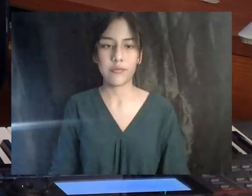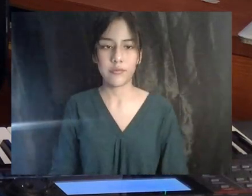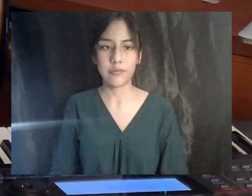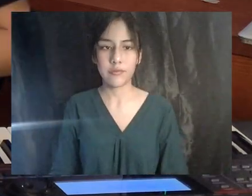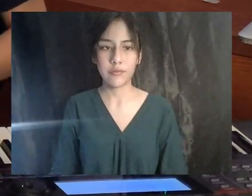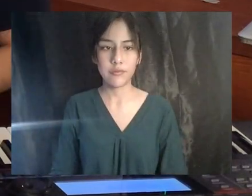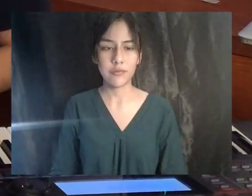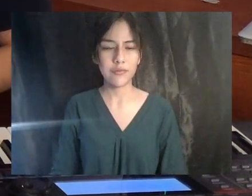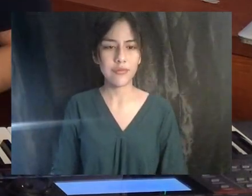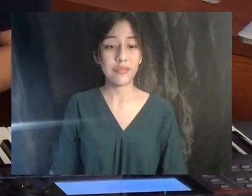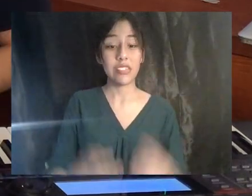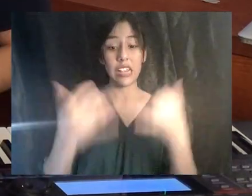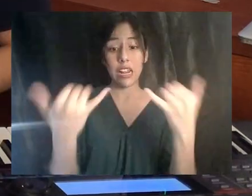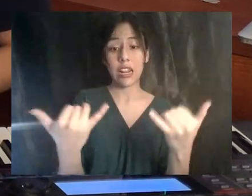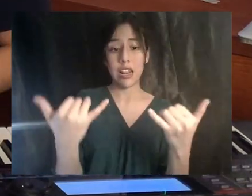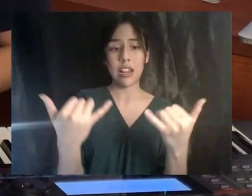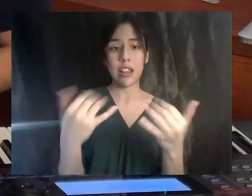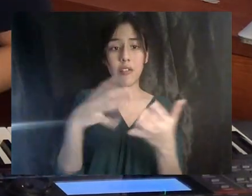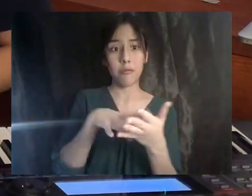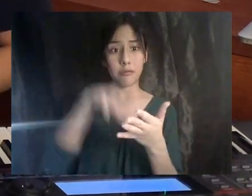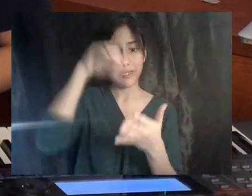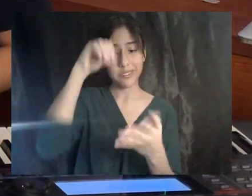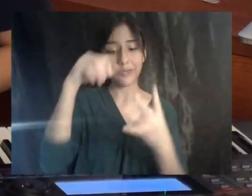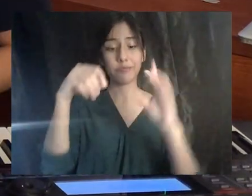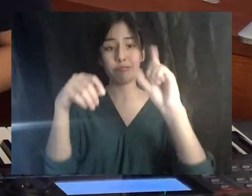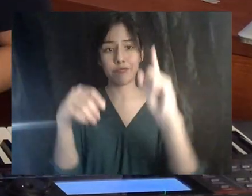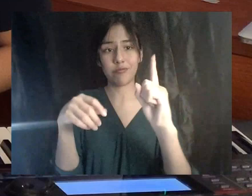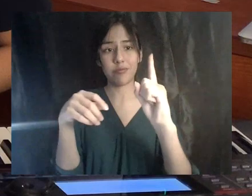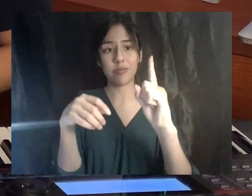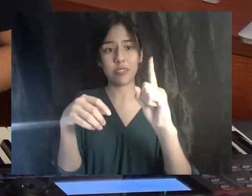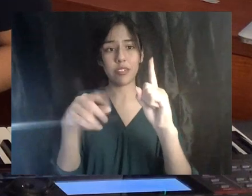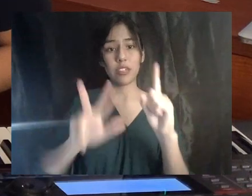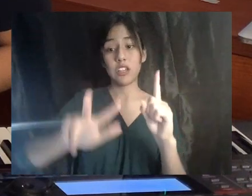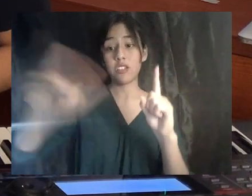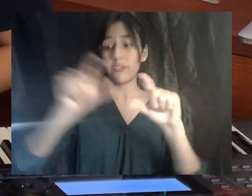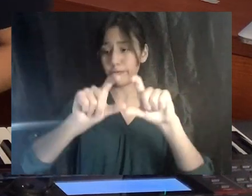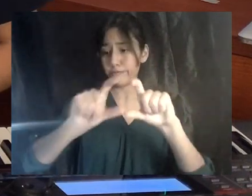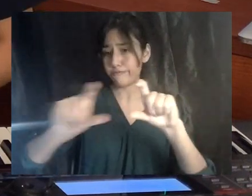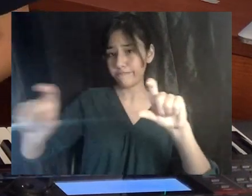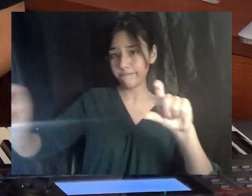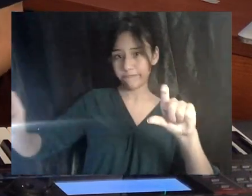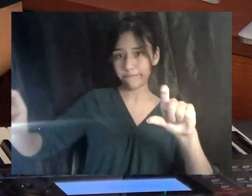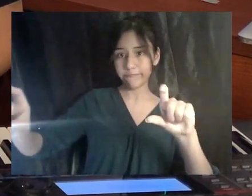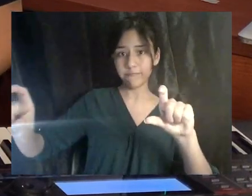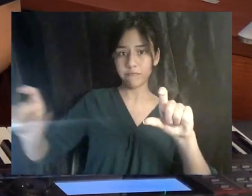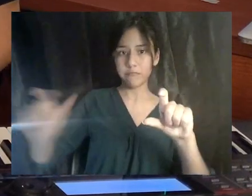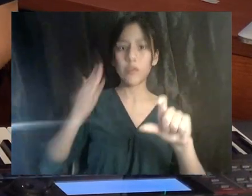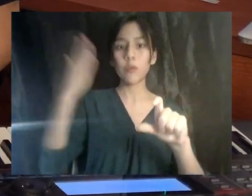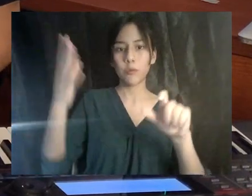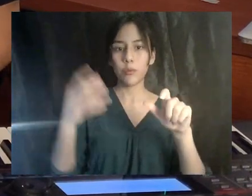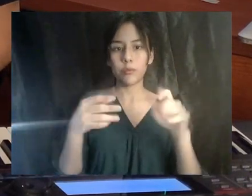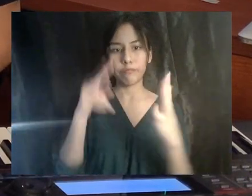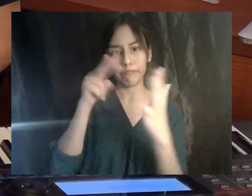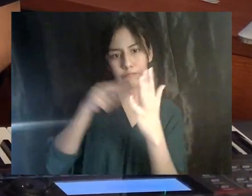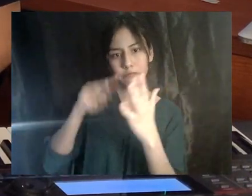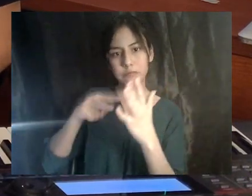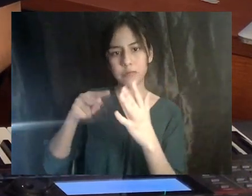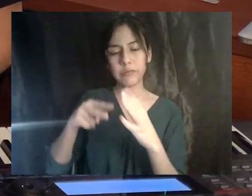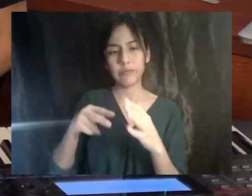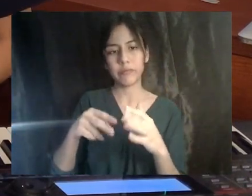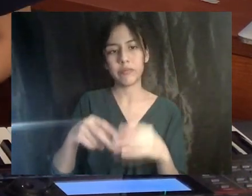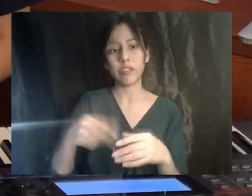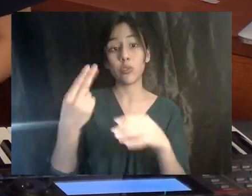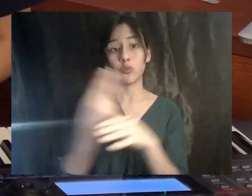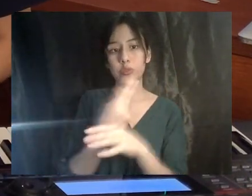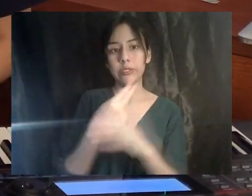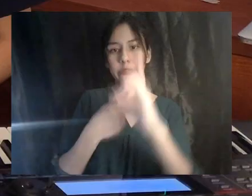4. So now that we know how to do quarter notes, let's read our third line of music, which is made up of quarter